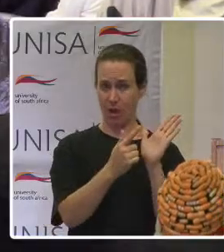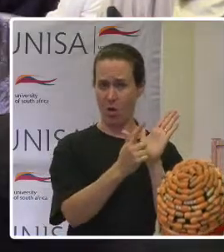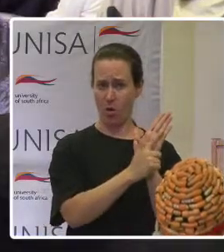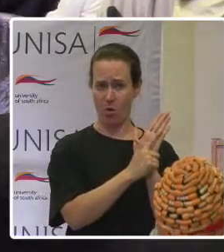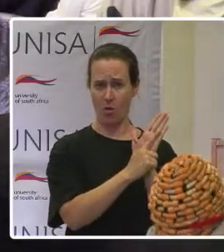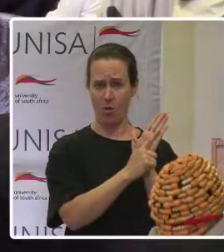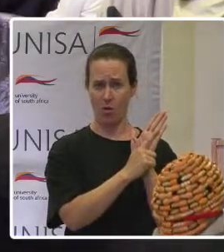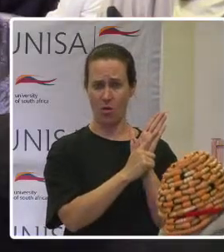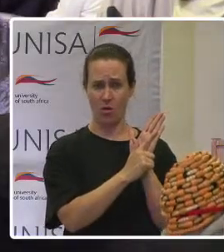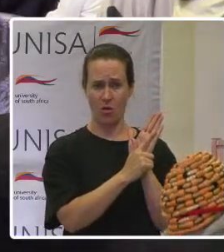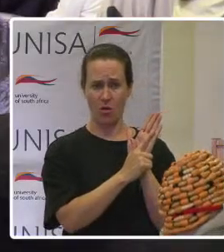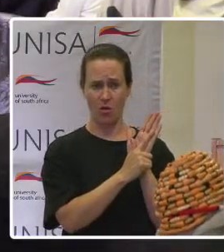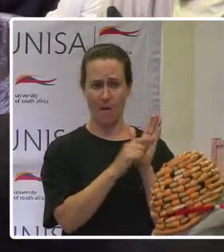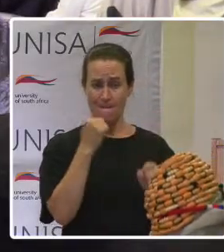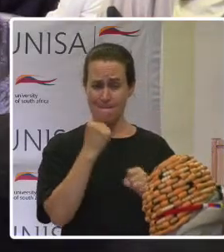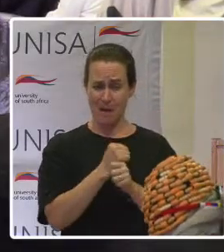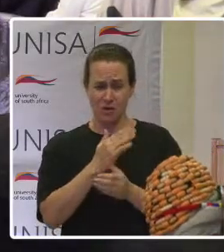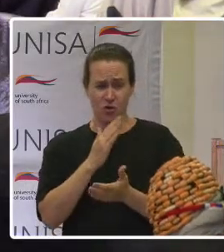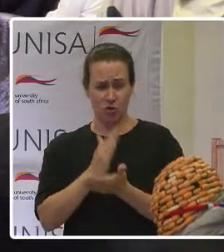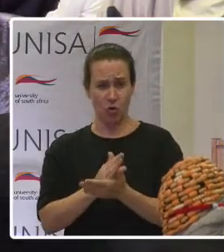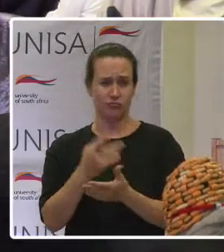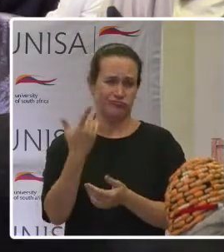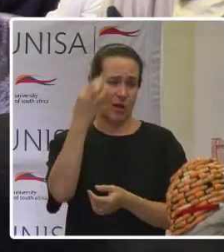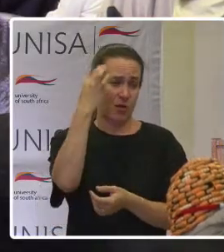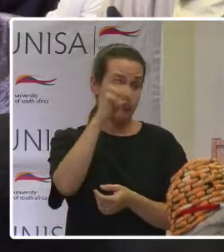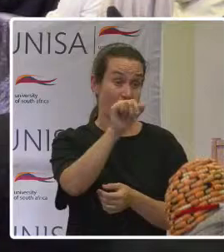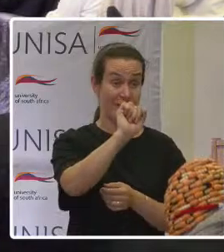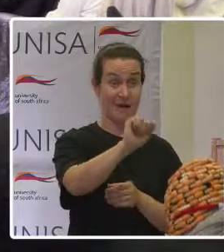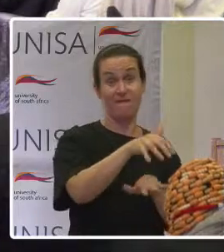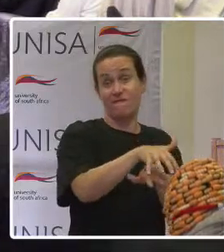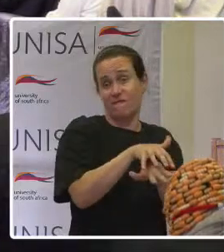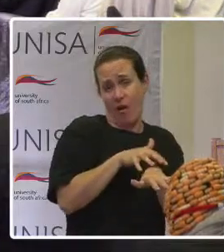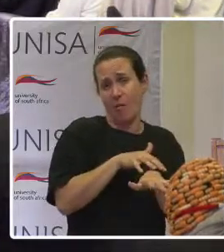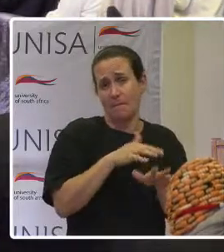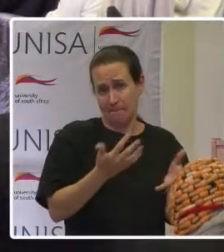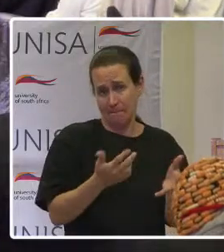legislation ensures that Prof's farm